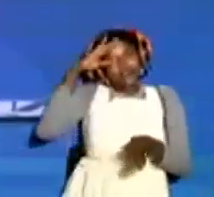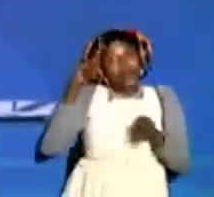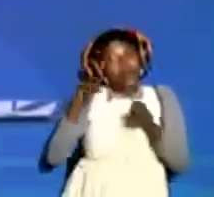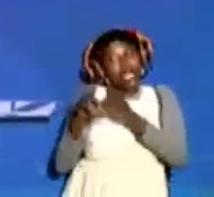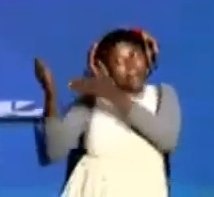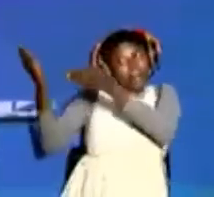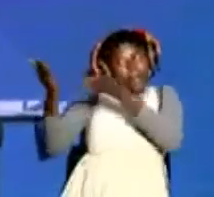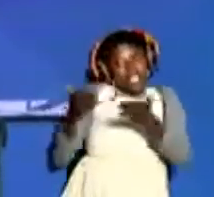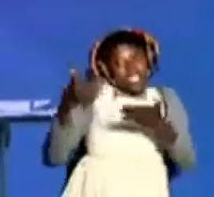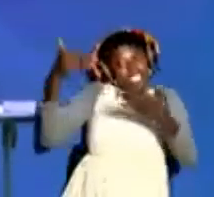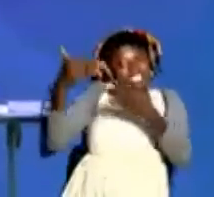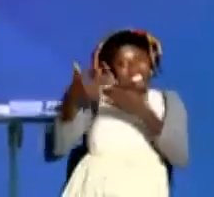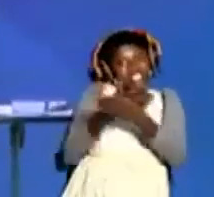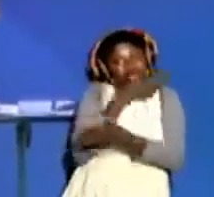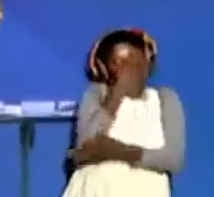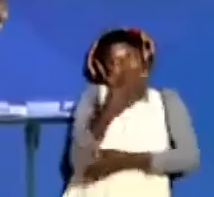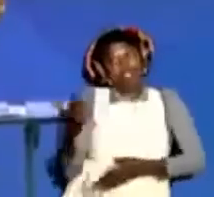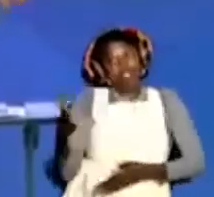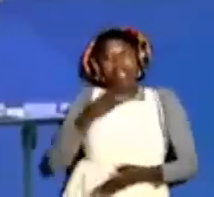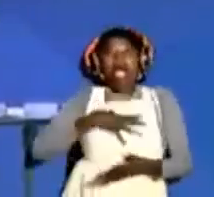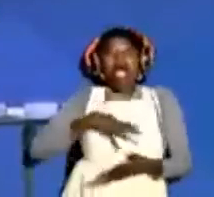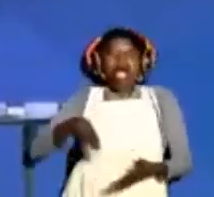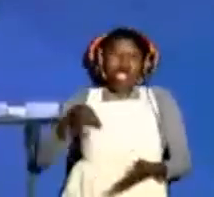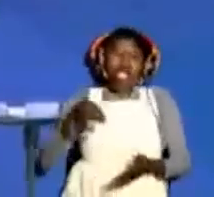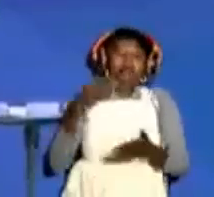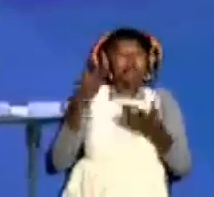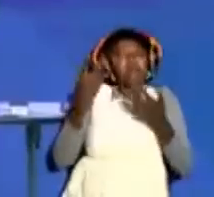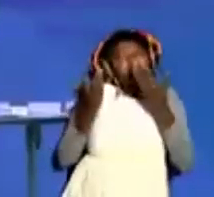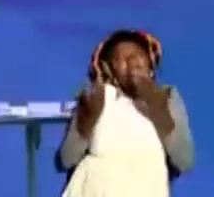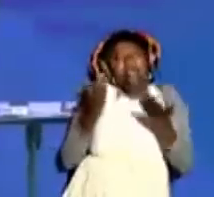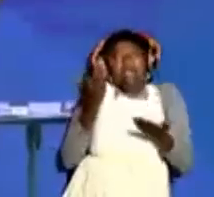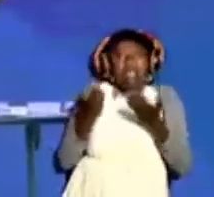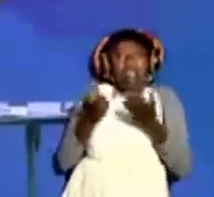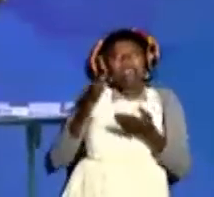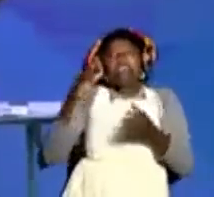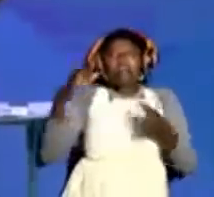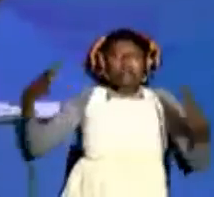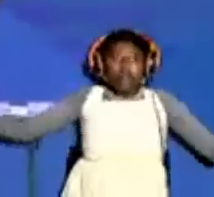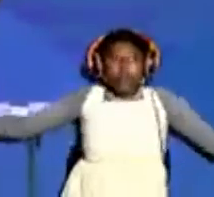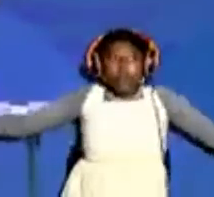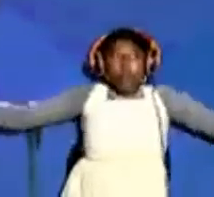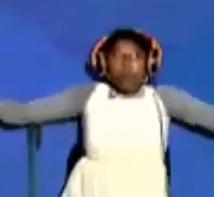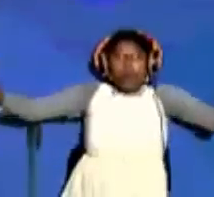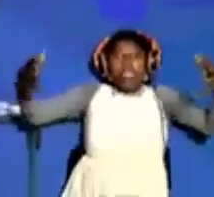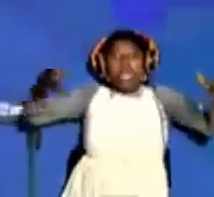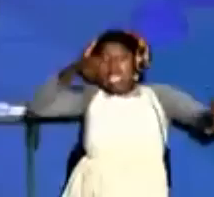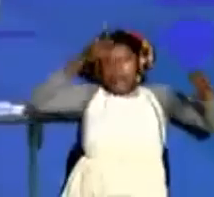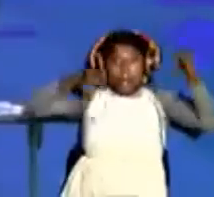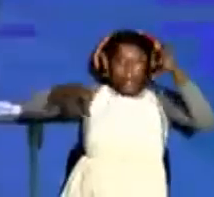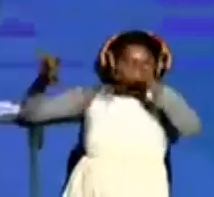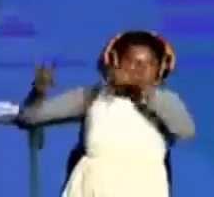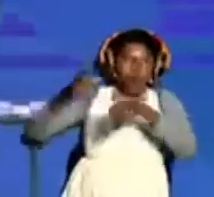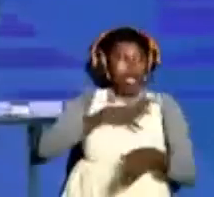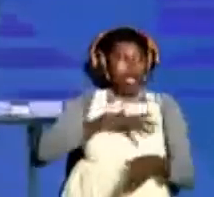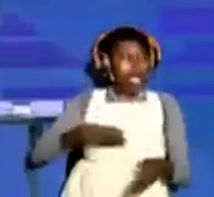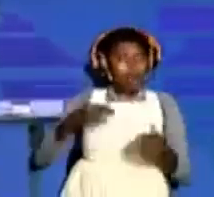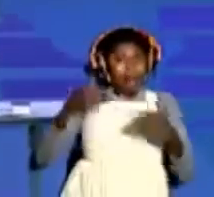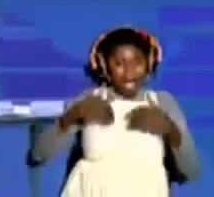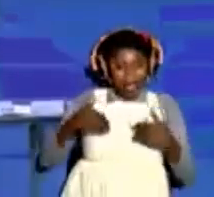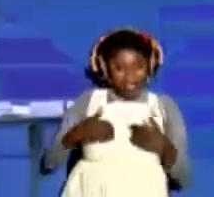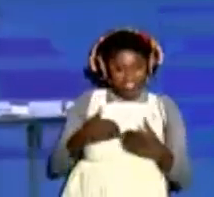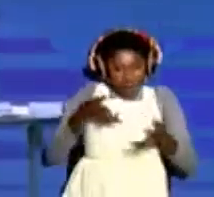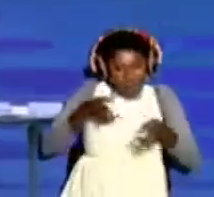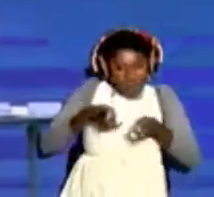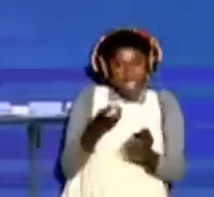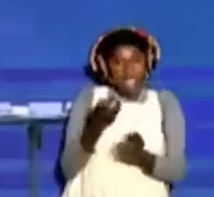new and since they seem to be holding the crowd and since they have a way of